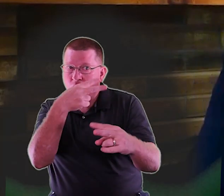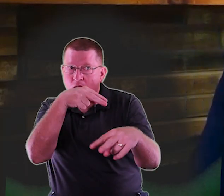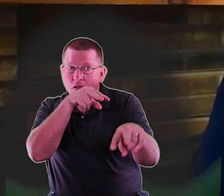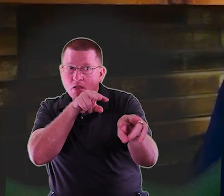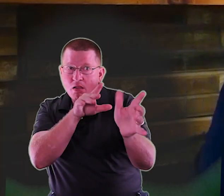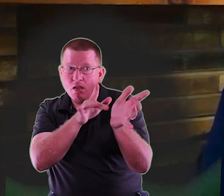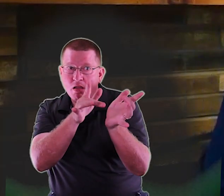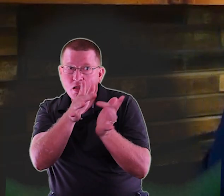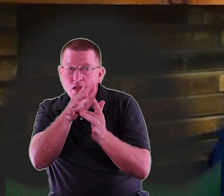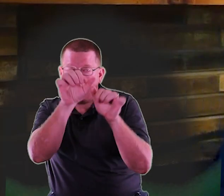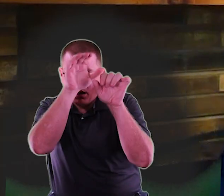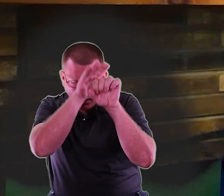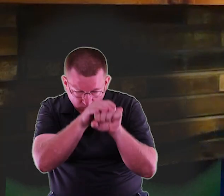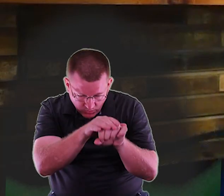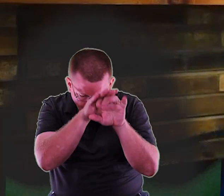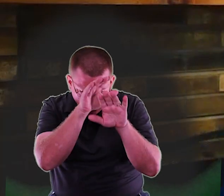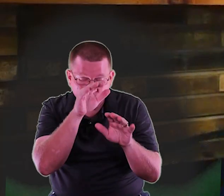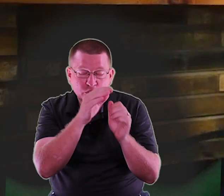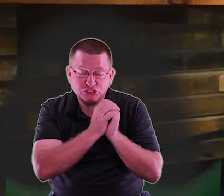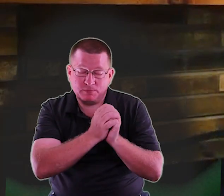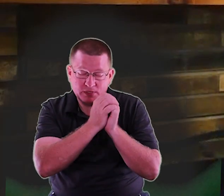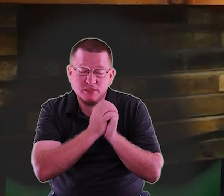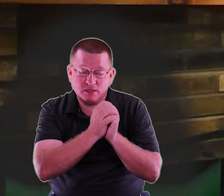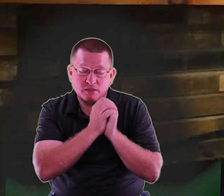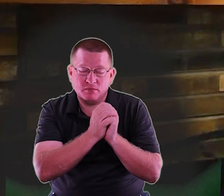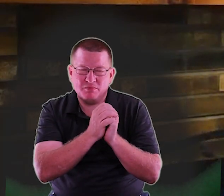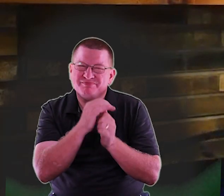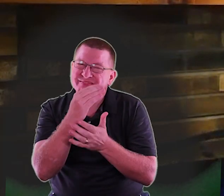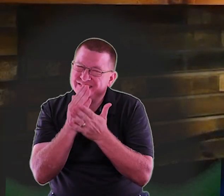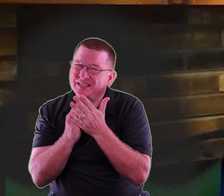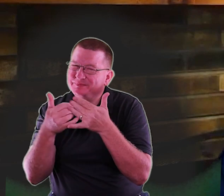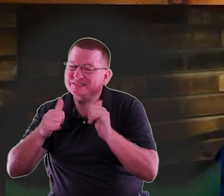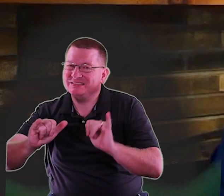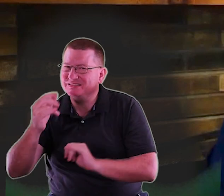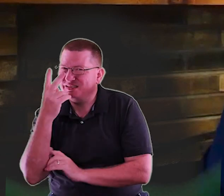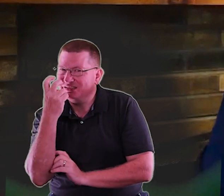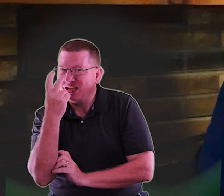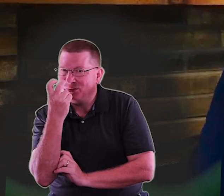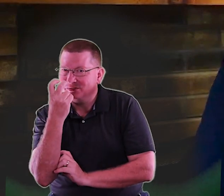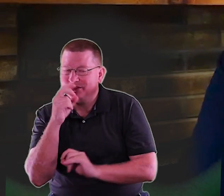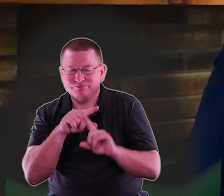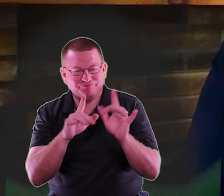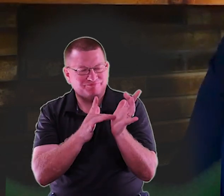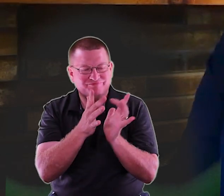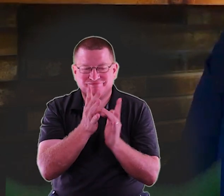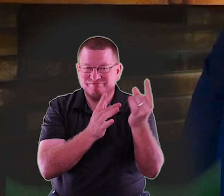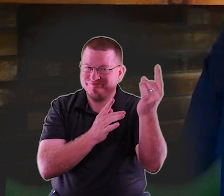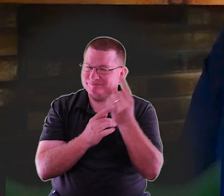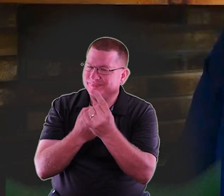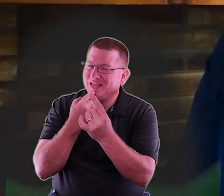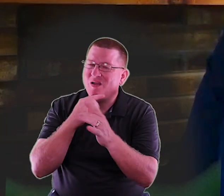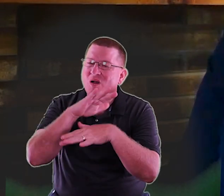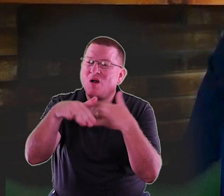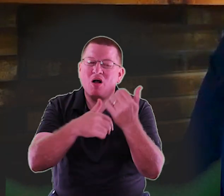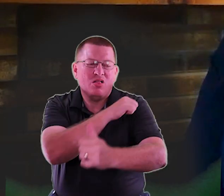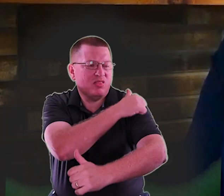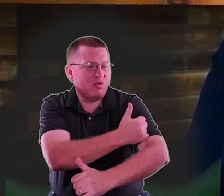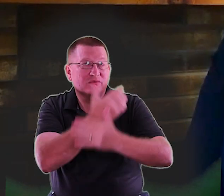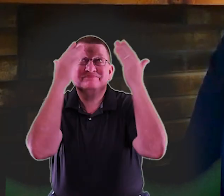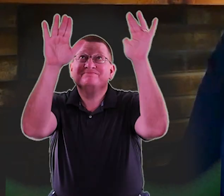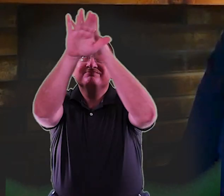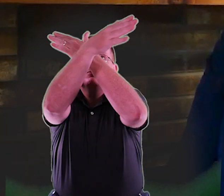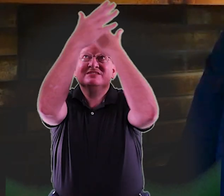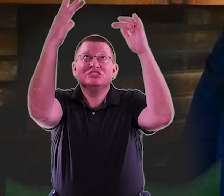some doubted. And Jesus came and said to them, "All authority in heaven and on earth has been given to me.